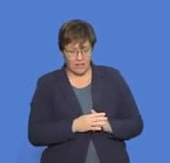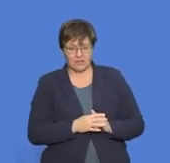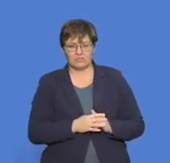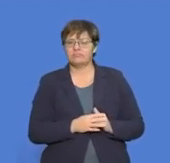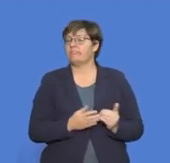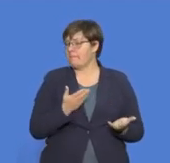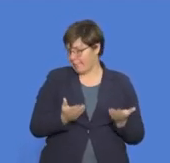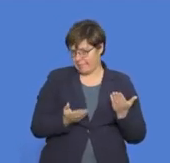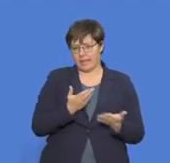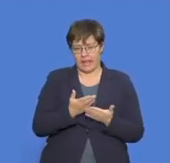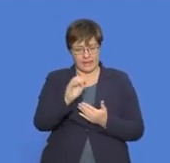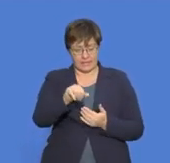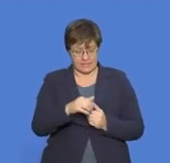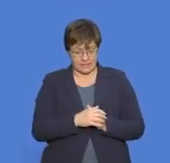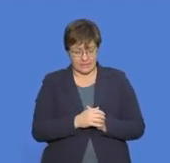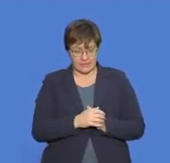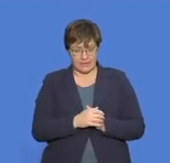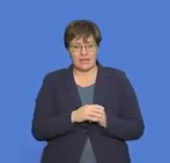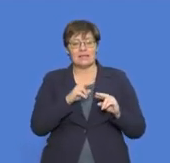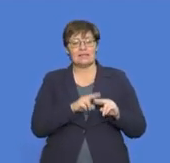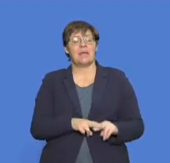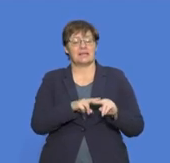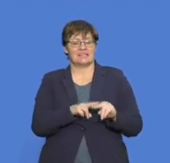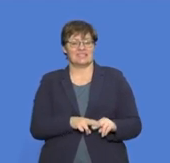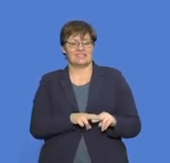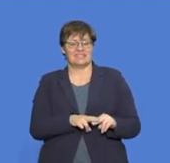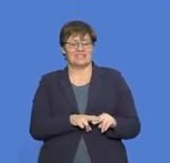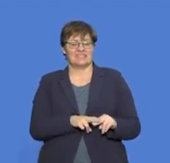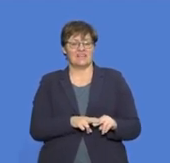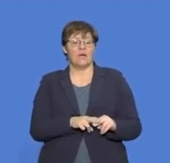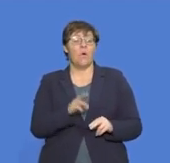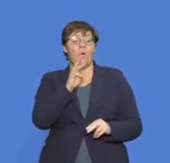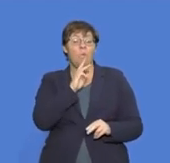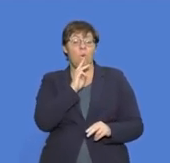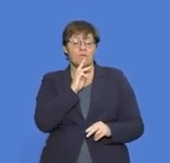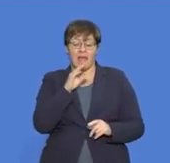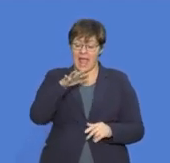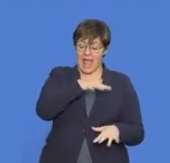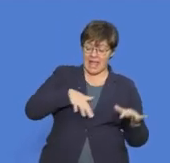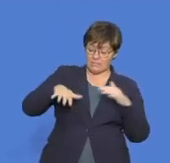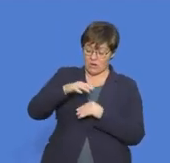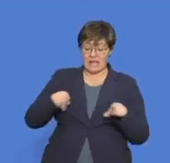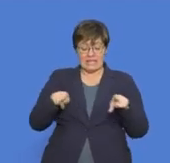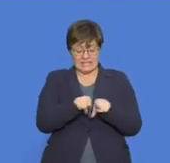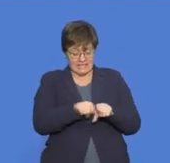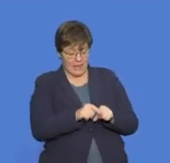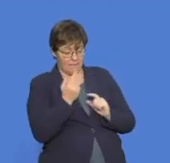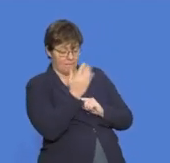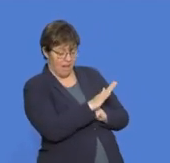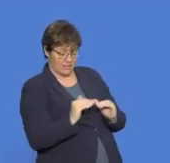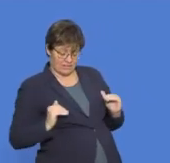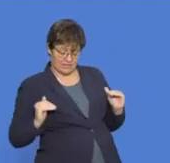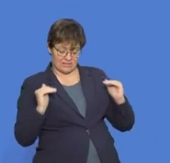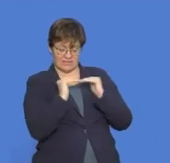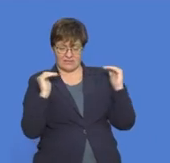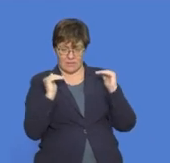It can stop if the concentration of water in the atmosphere is as high as the